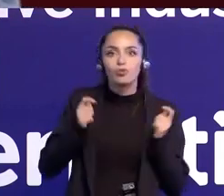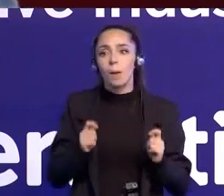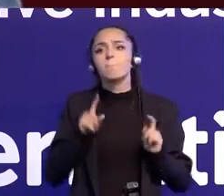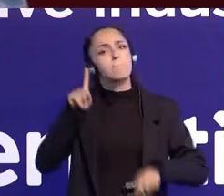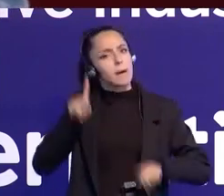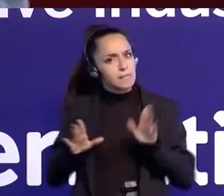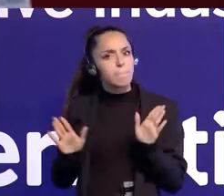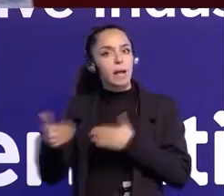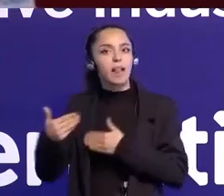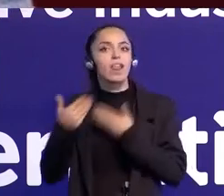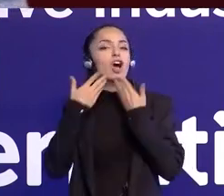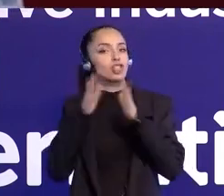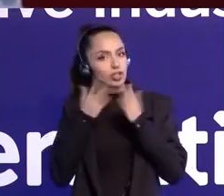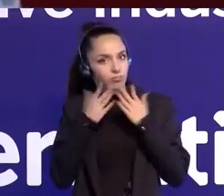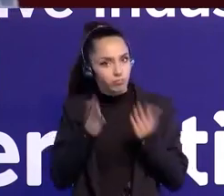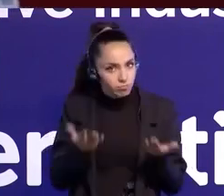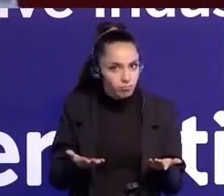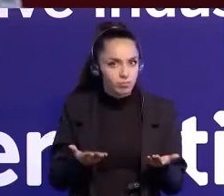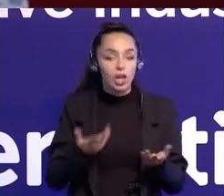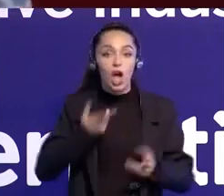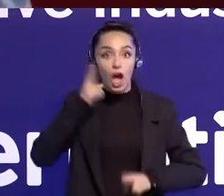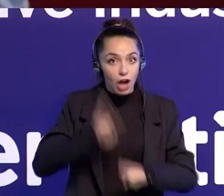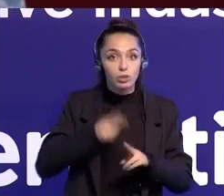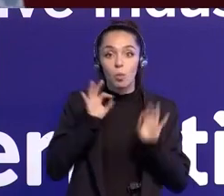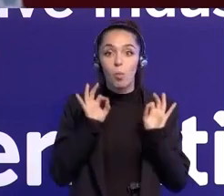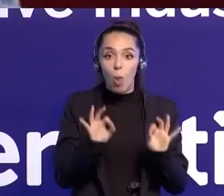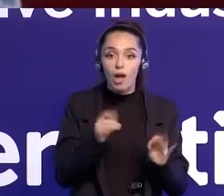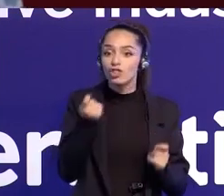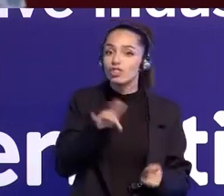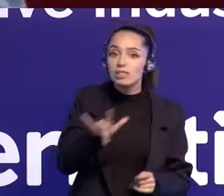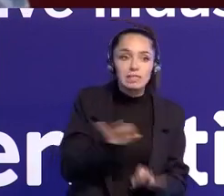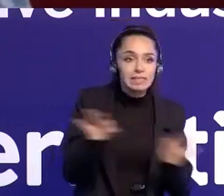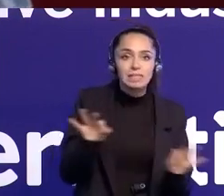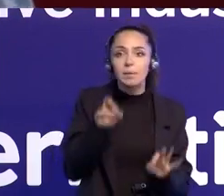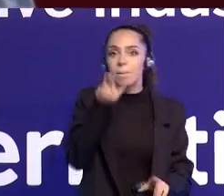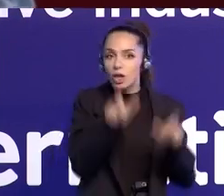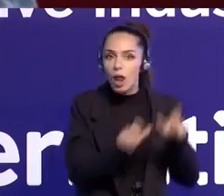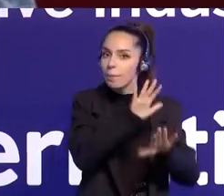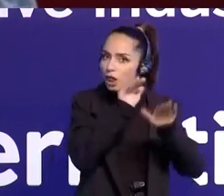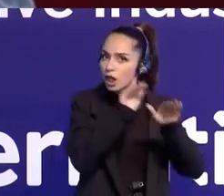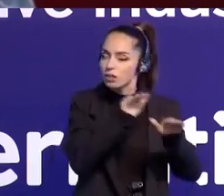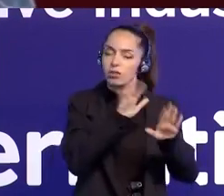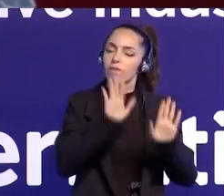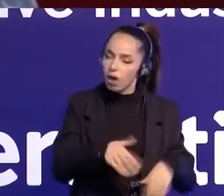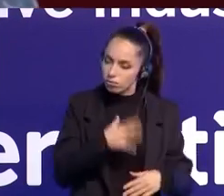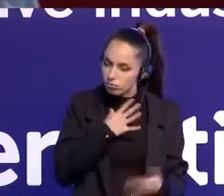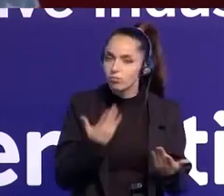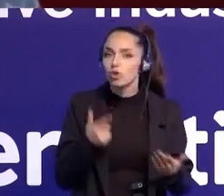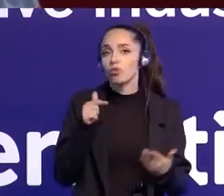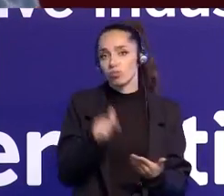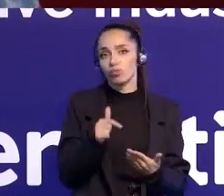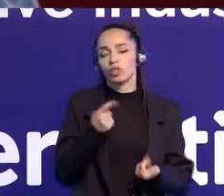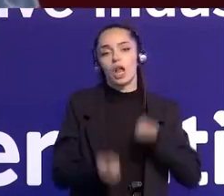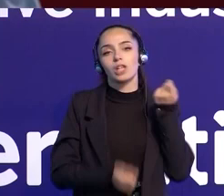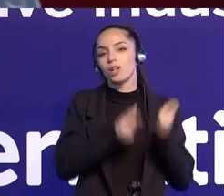financial assistance to unemployed workers, including in creative sectors, but it was not